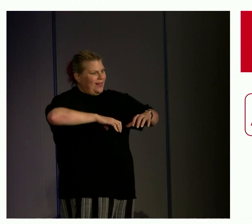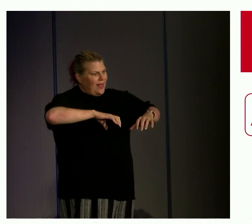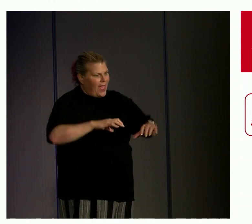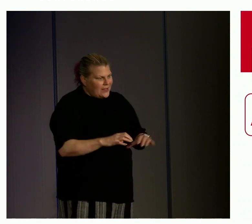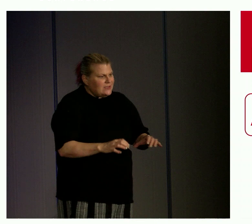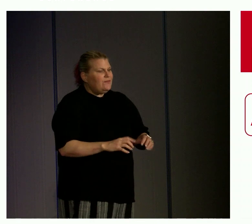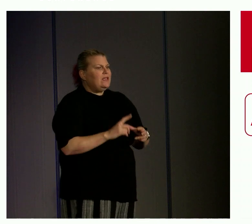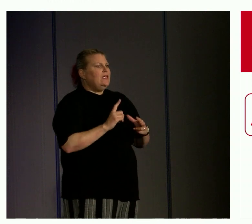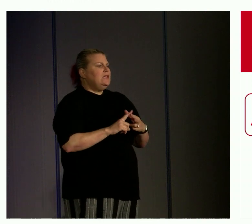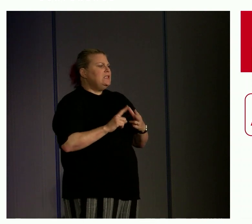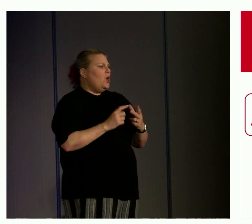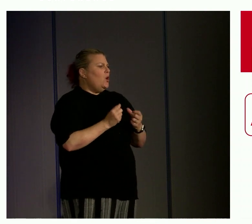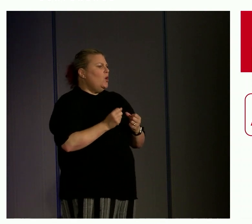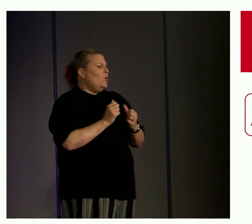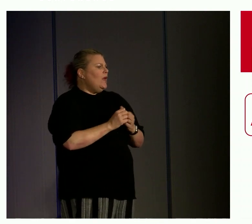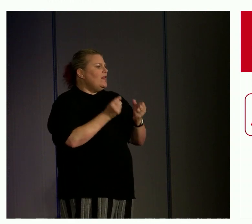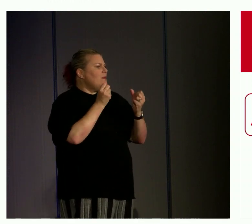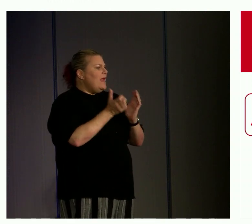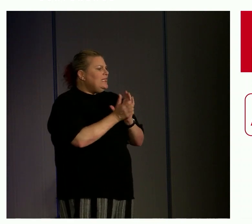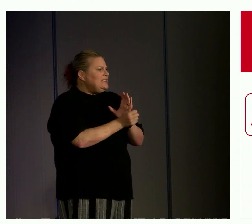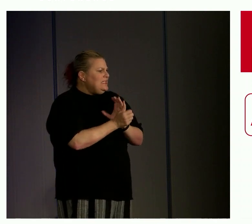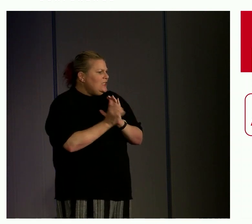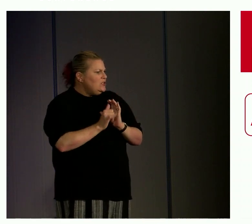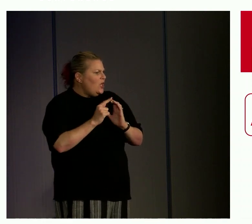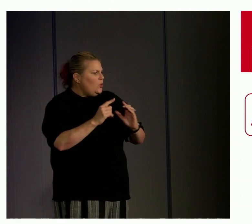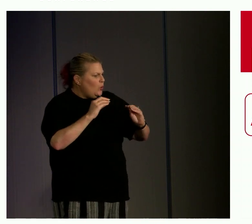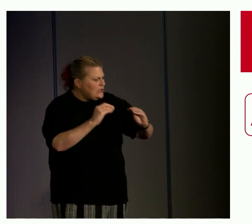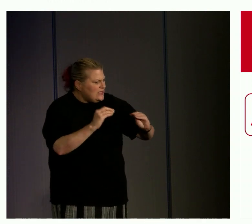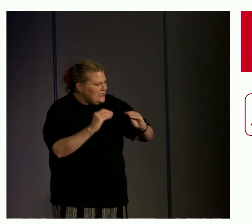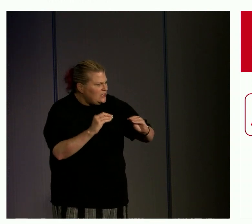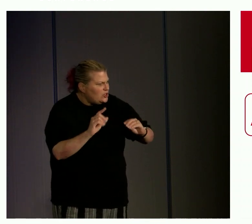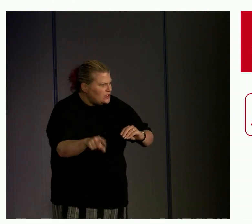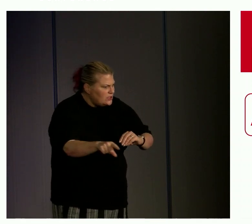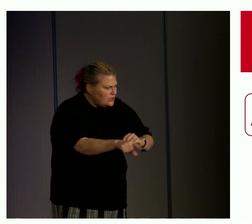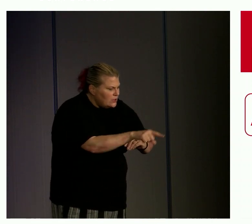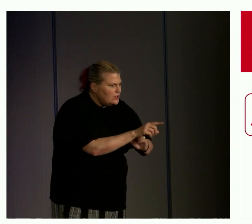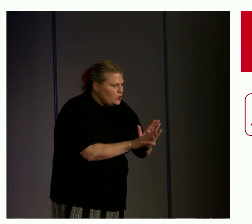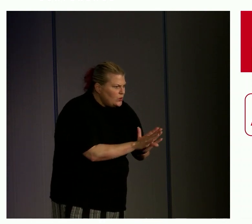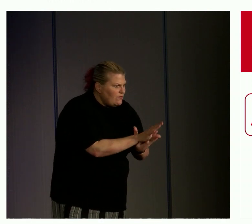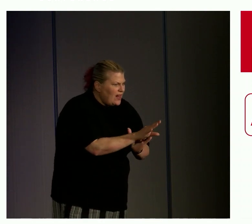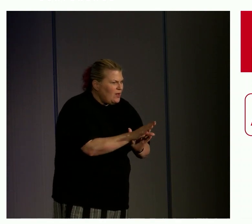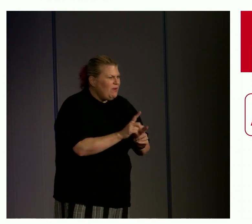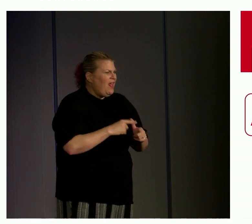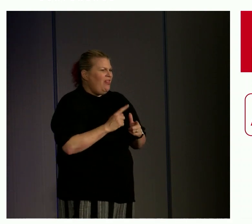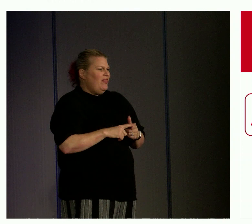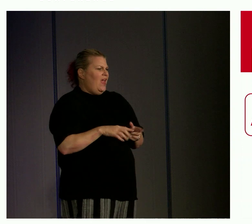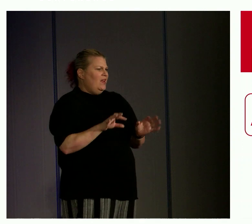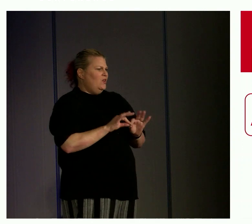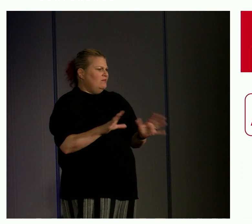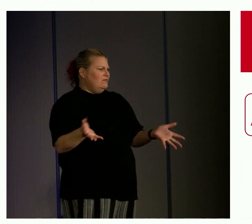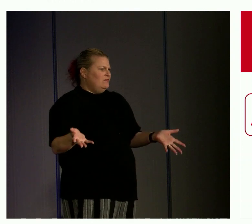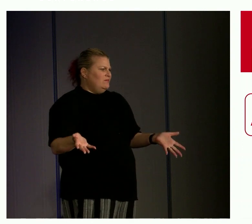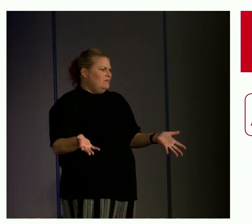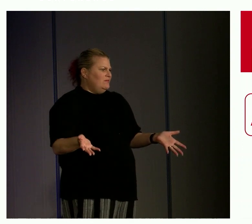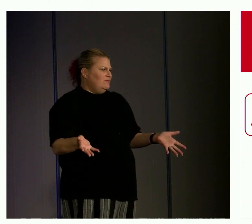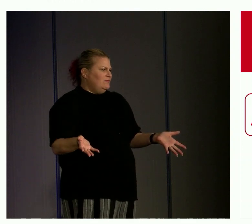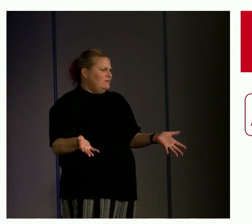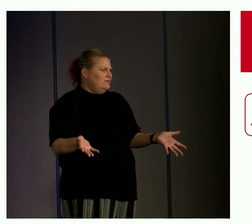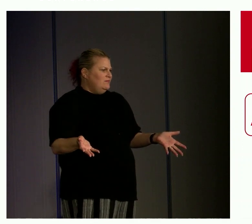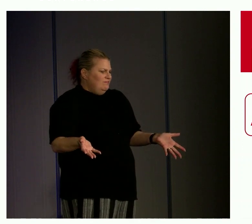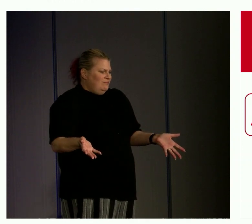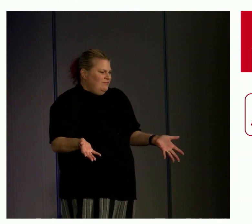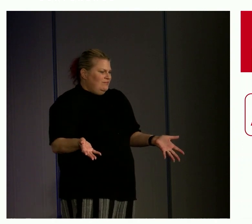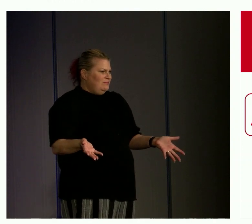activities, with a lot of skills that you know you will help the kids develop, then it's not very useful to have that tool